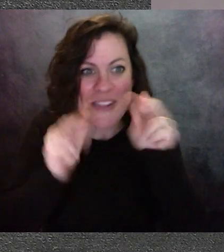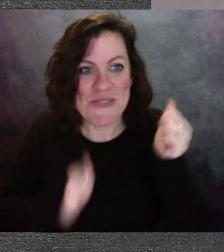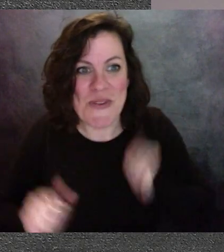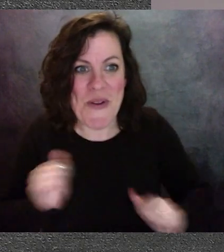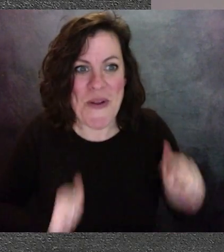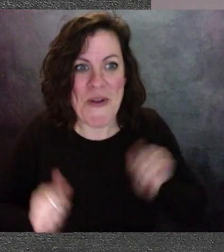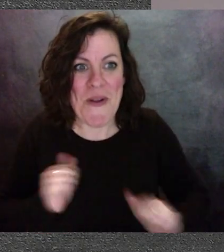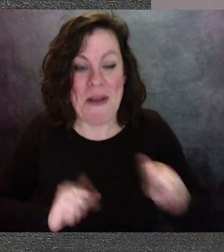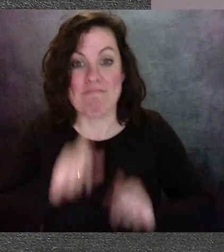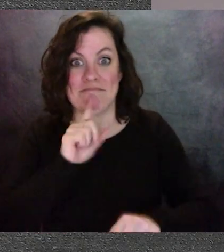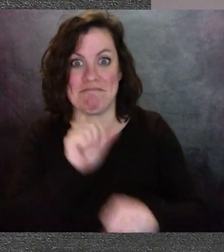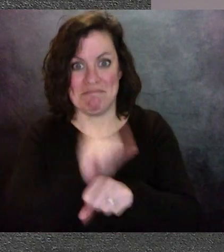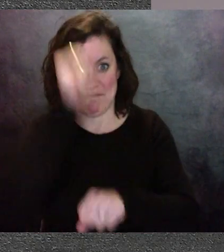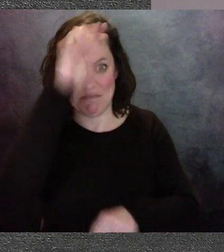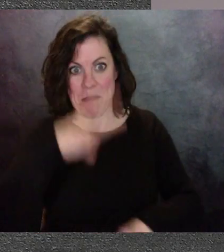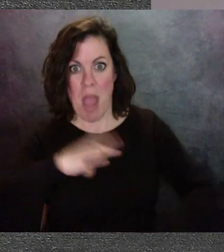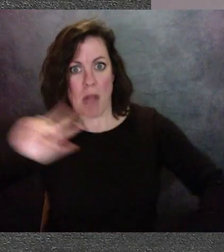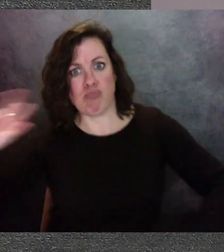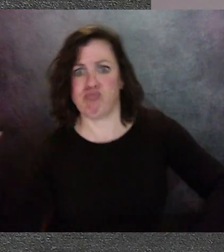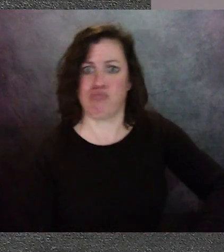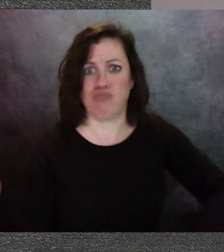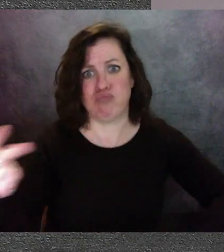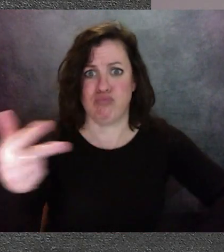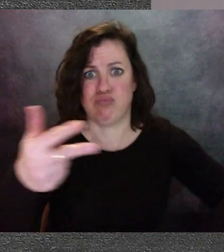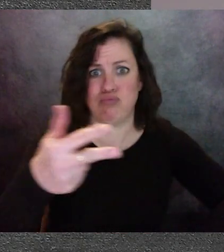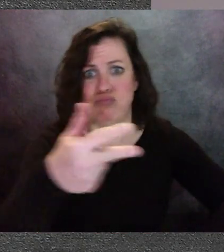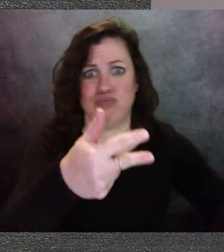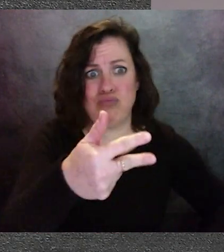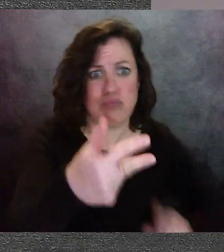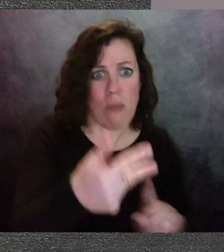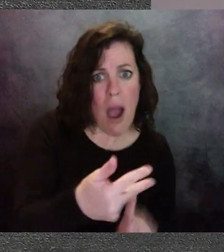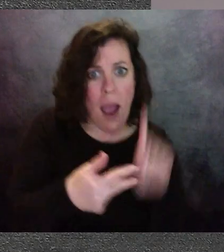The ringmaster arrives in a funny little car.